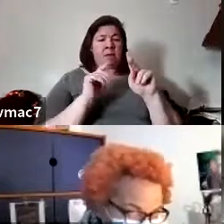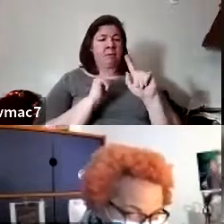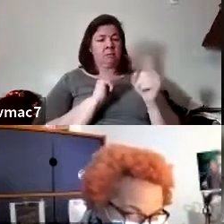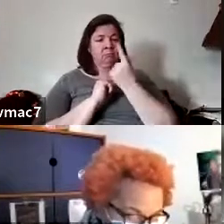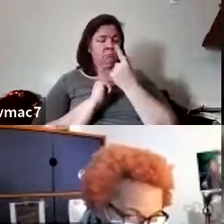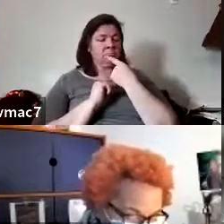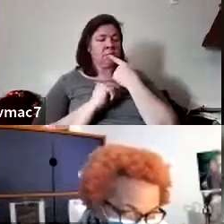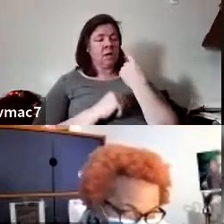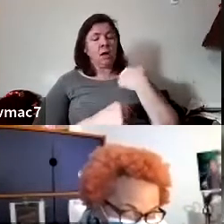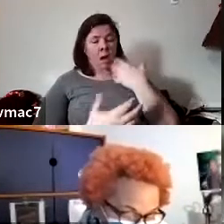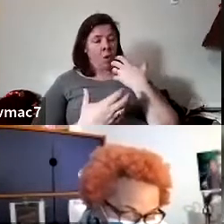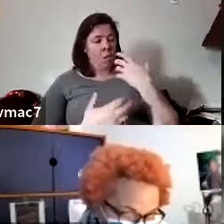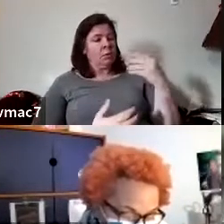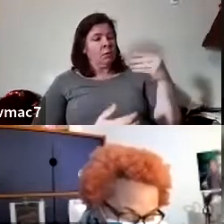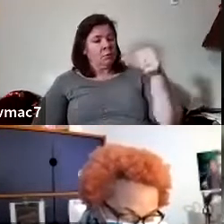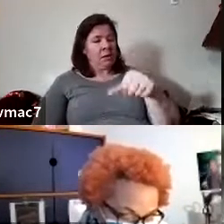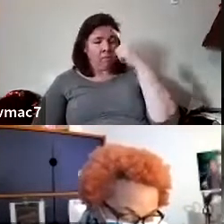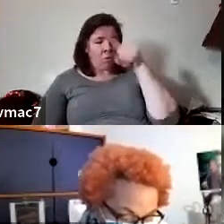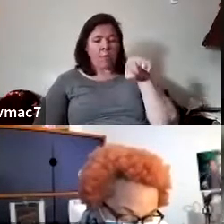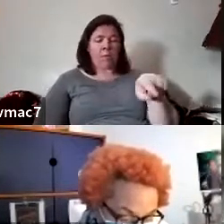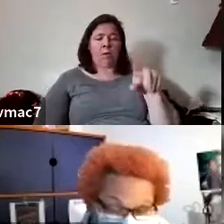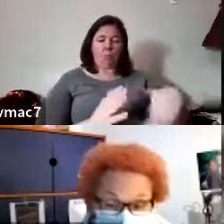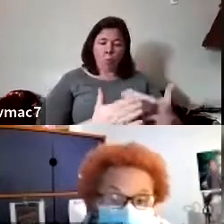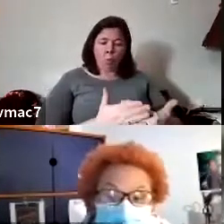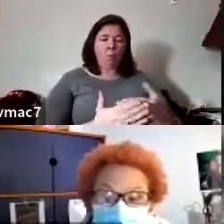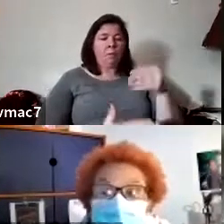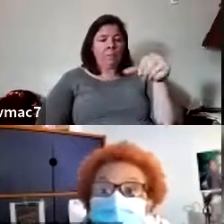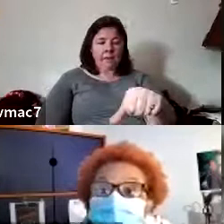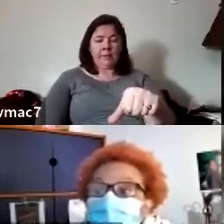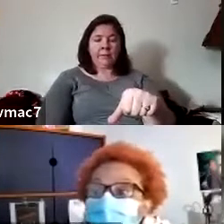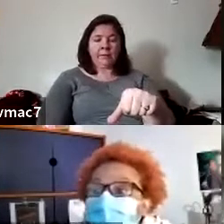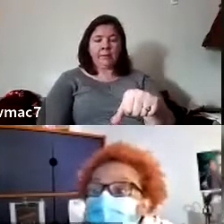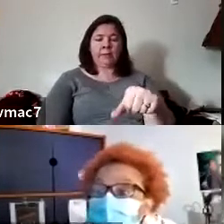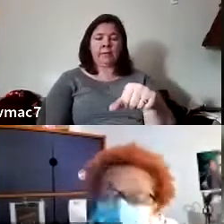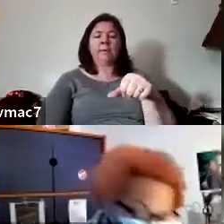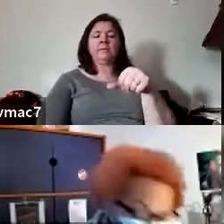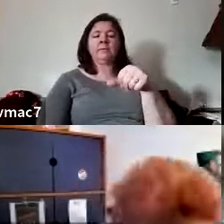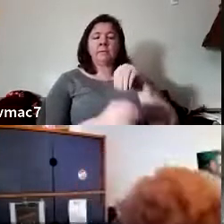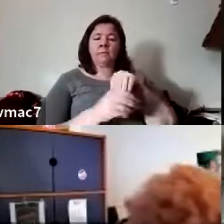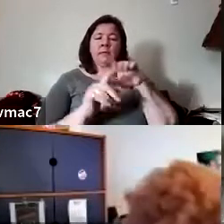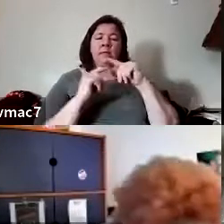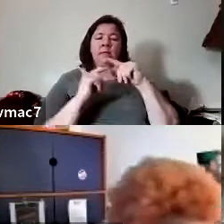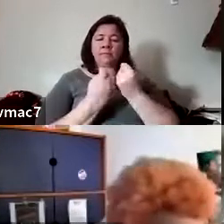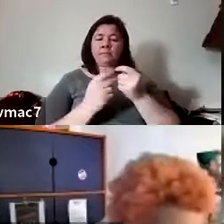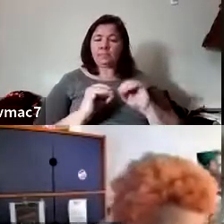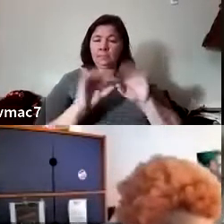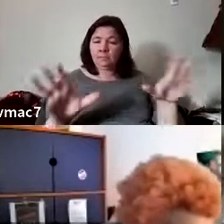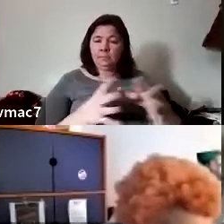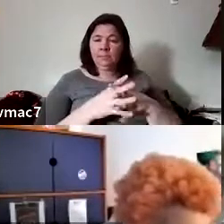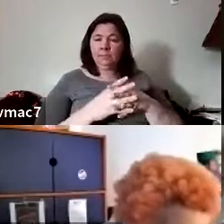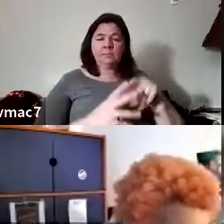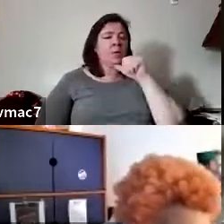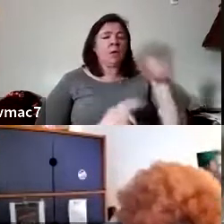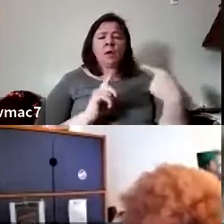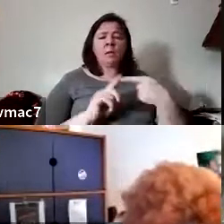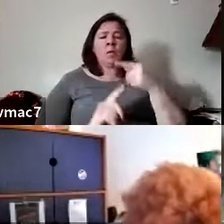they'd say, I will sponsor the rest, or I'll sponsor the whole, you know, but then I'll put them in their team, obviously. So it's not about